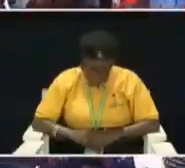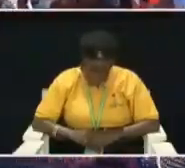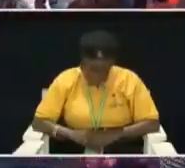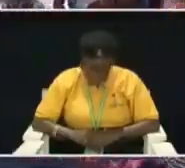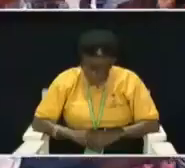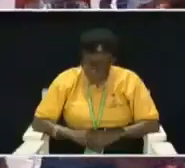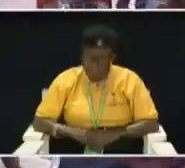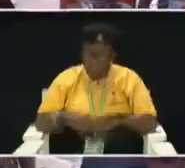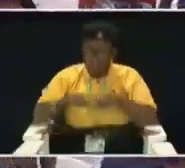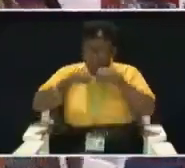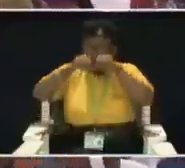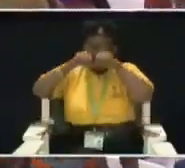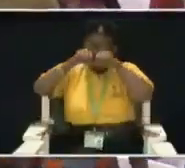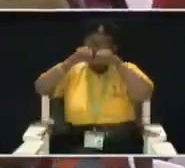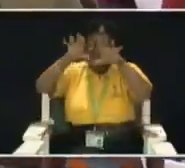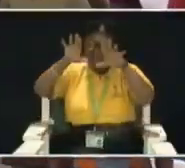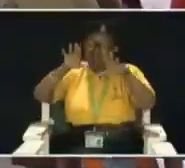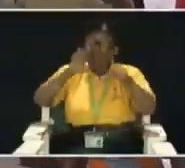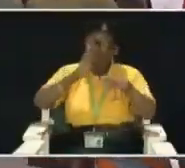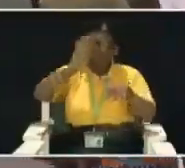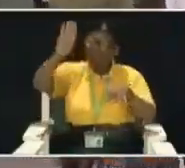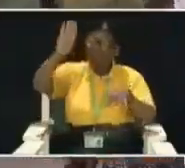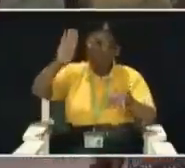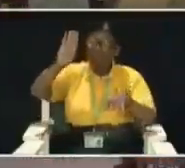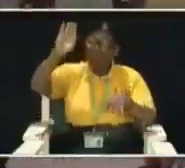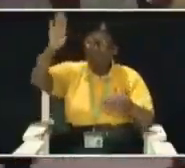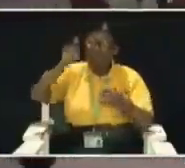Blessed be your holy name.